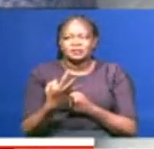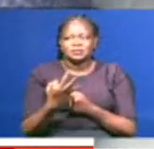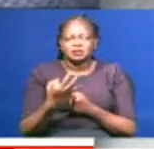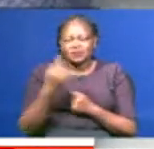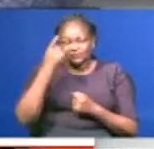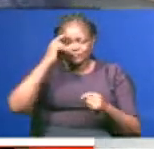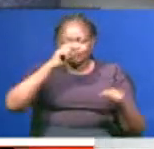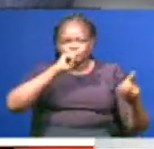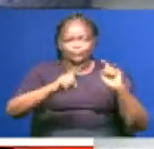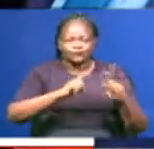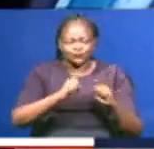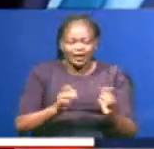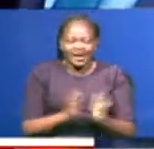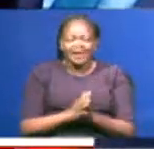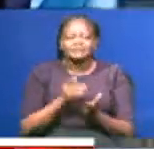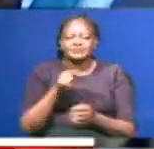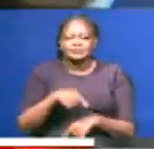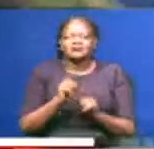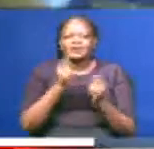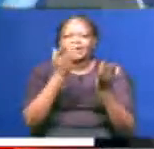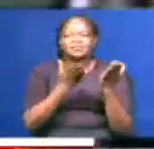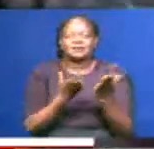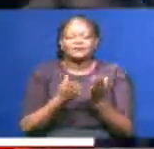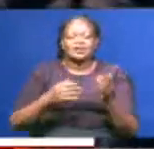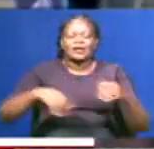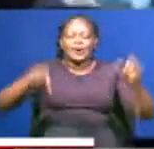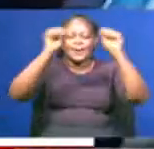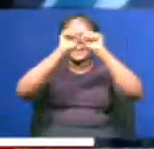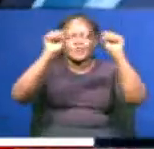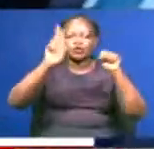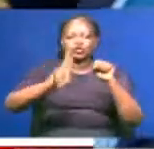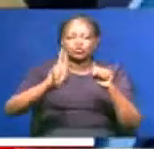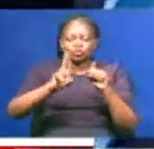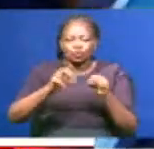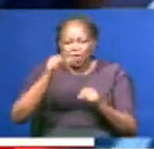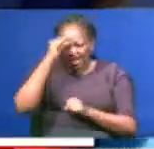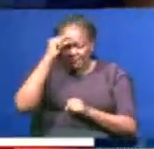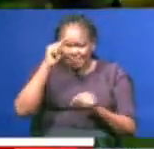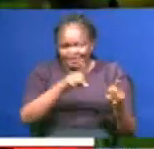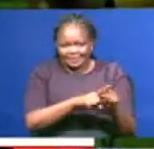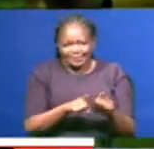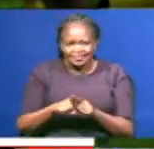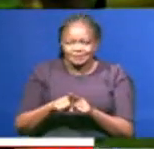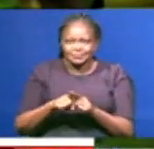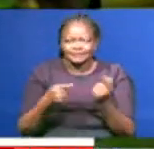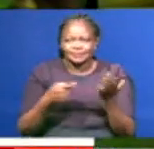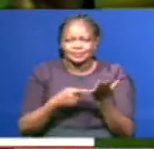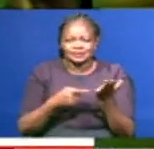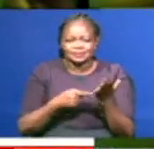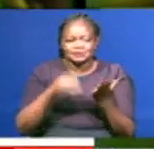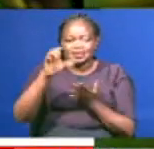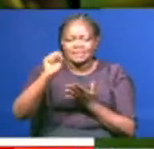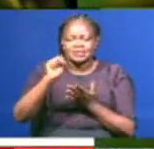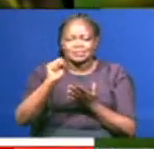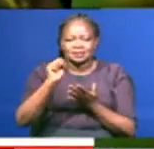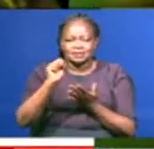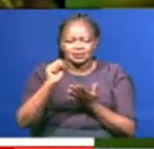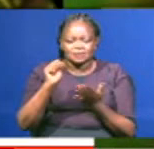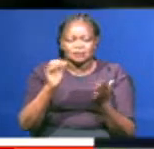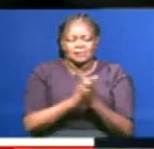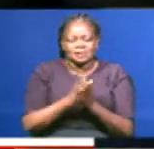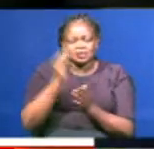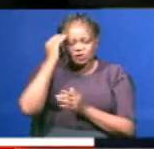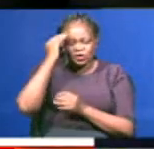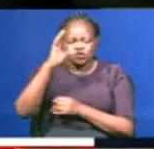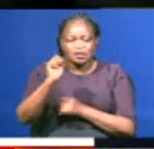interrogation. Matiang'i has served in President Uhuru's regime as the ICT CS, Education CS, and